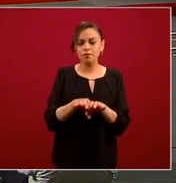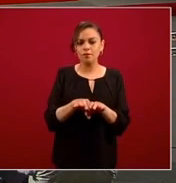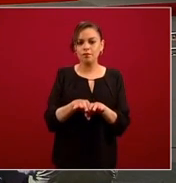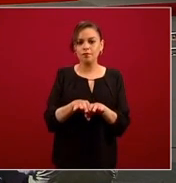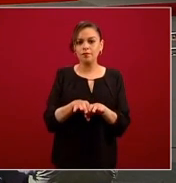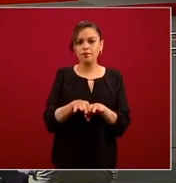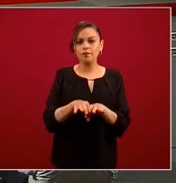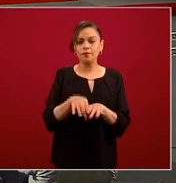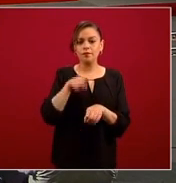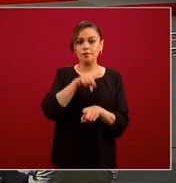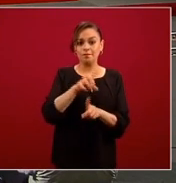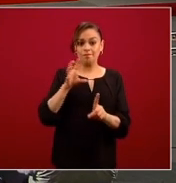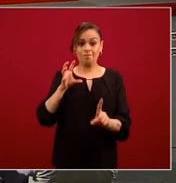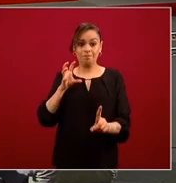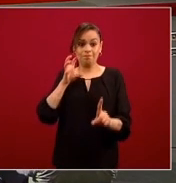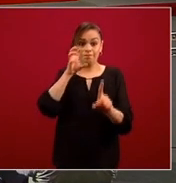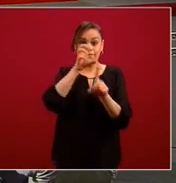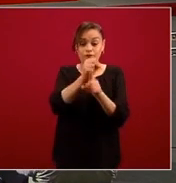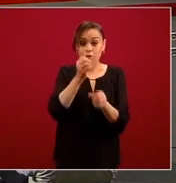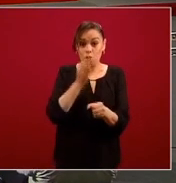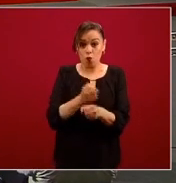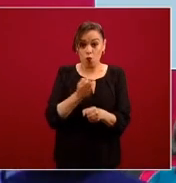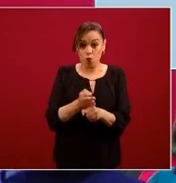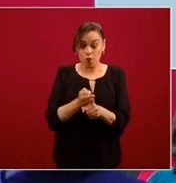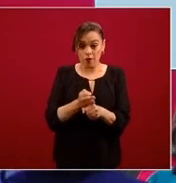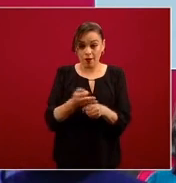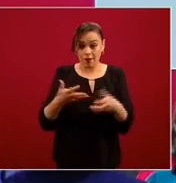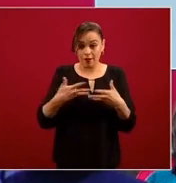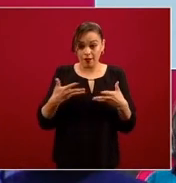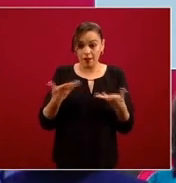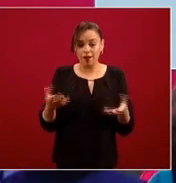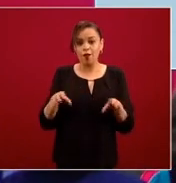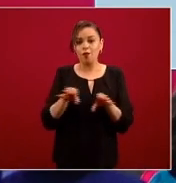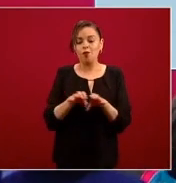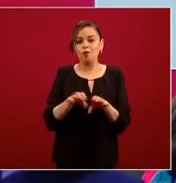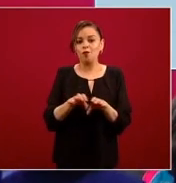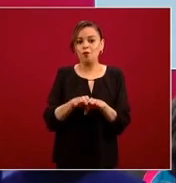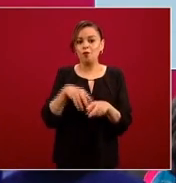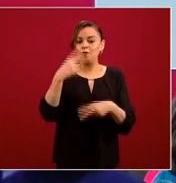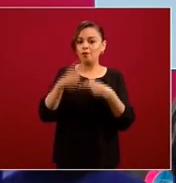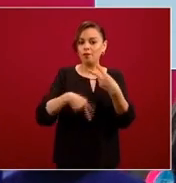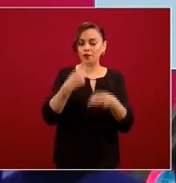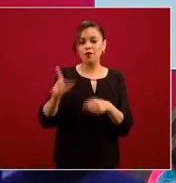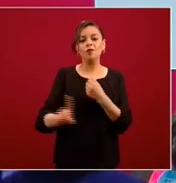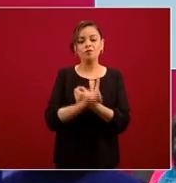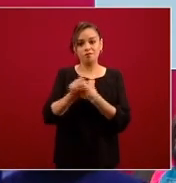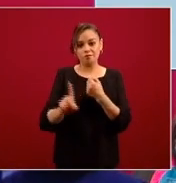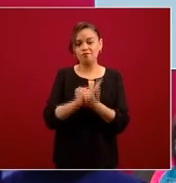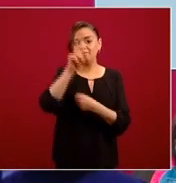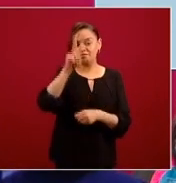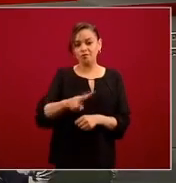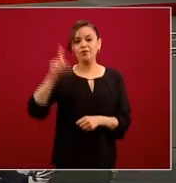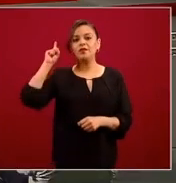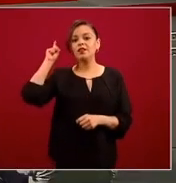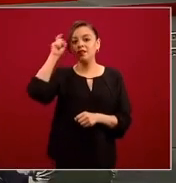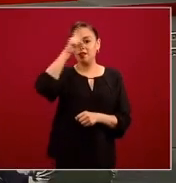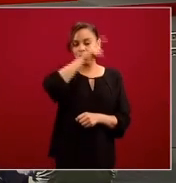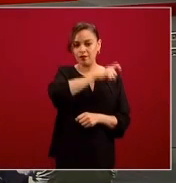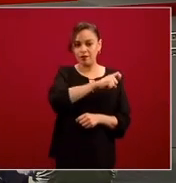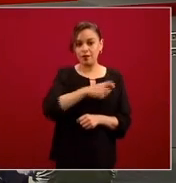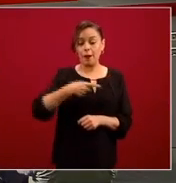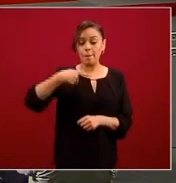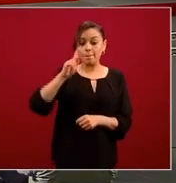resources are unarticulated, and this becomes evident or becomes even